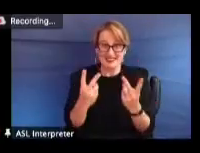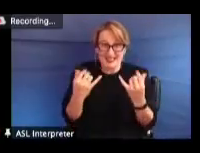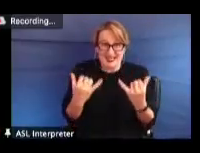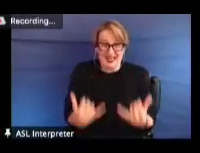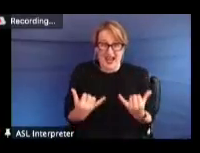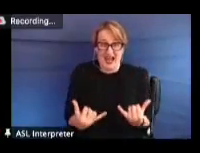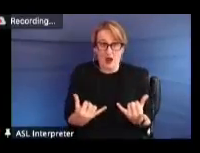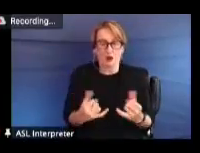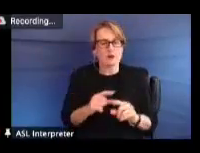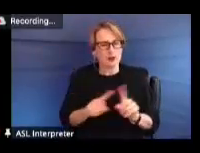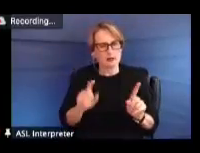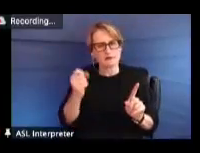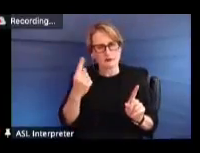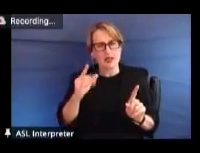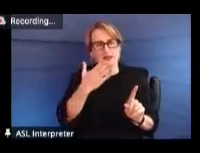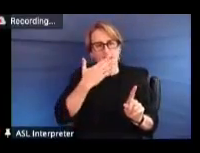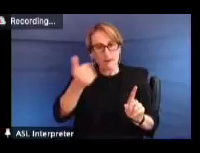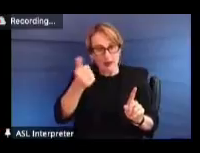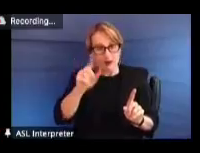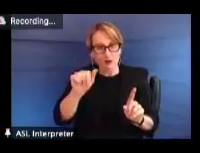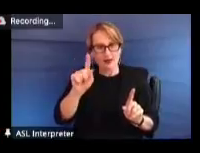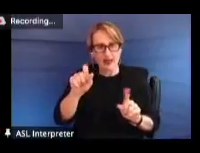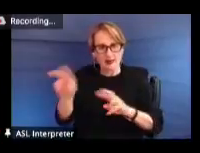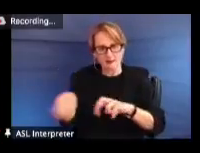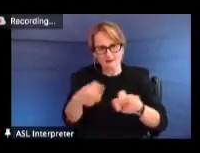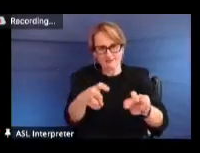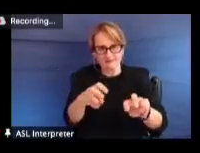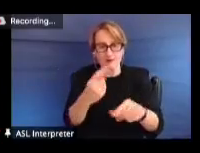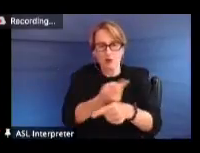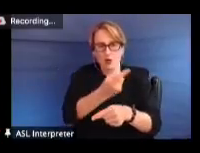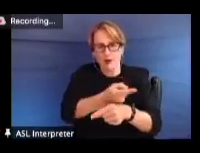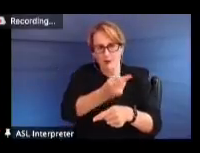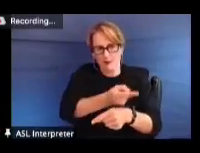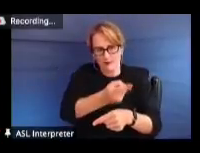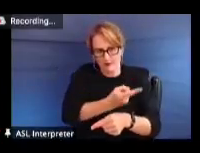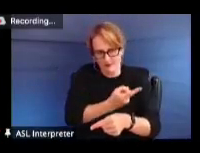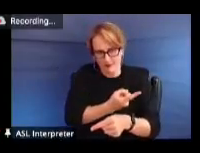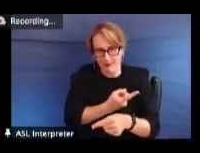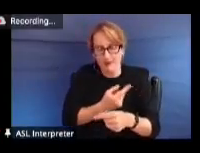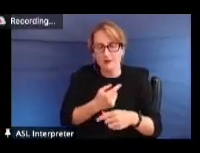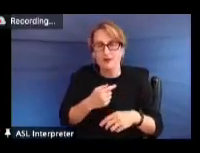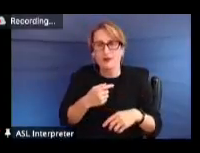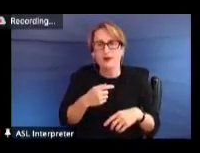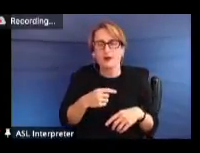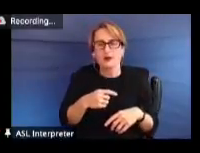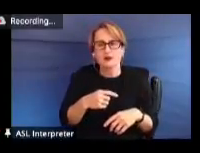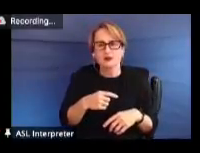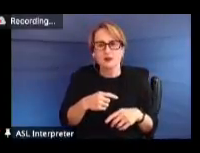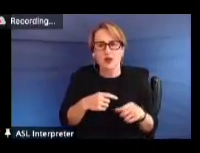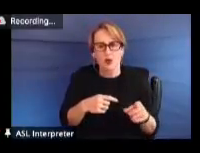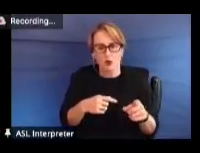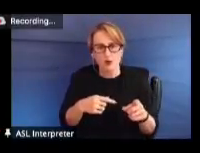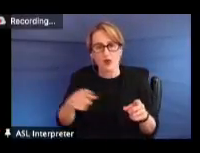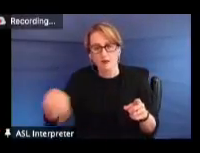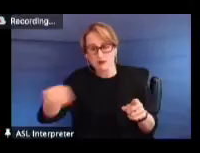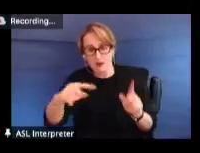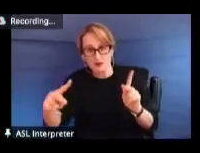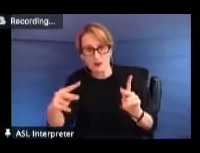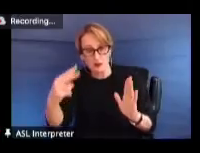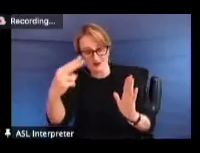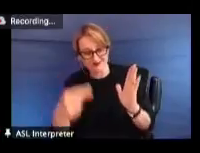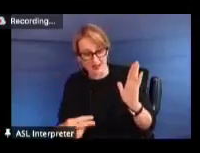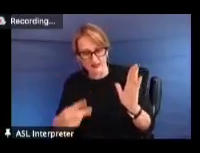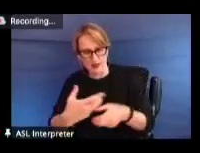the data be put in correctly. And so it's done in a way that people can have trust in what